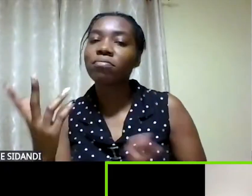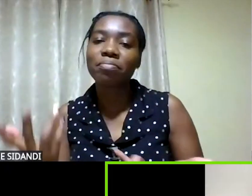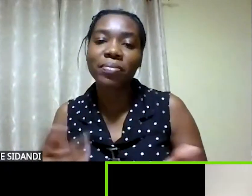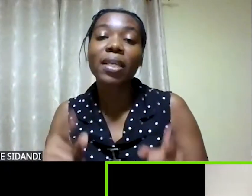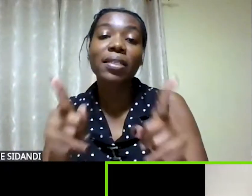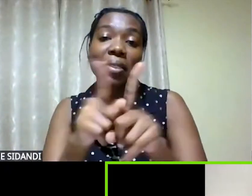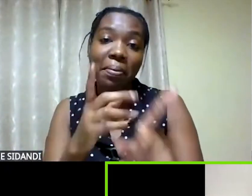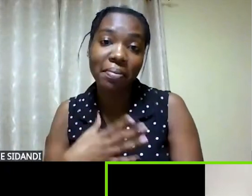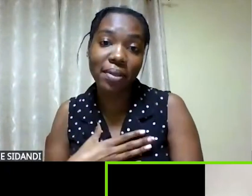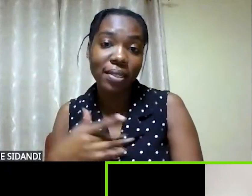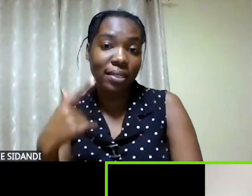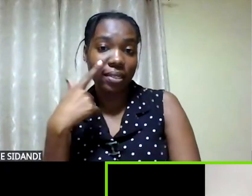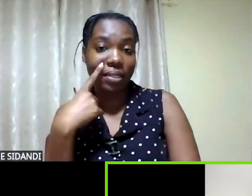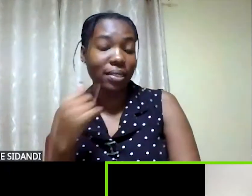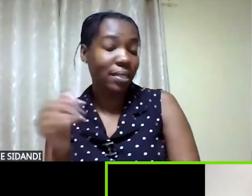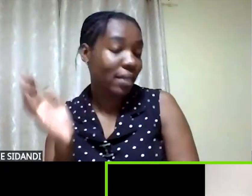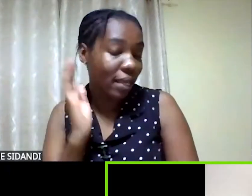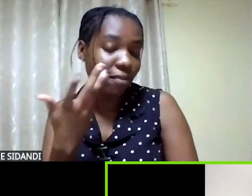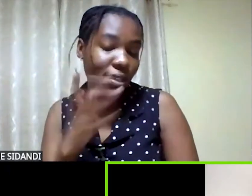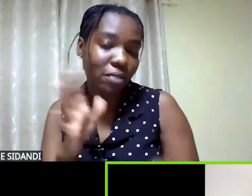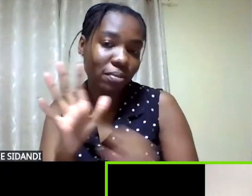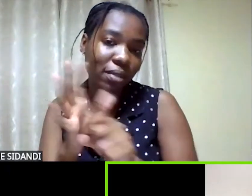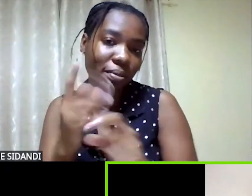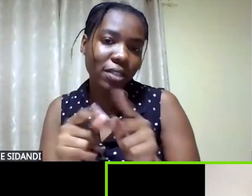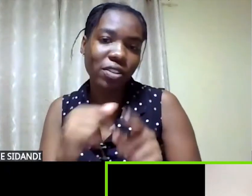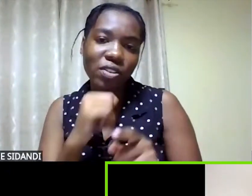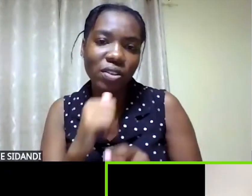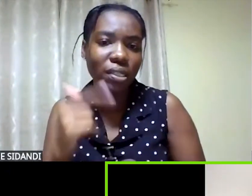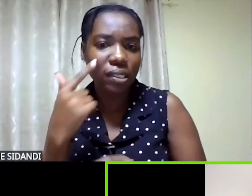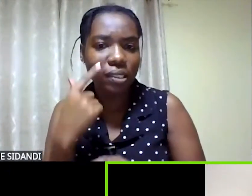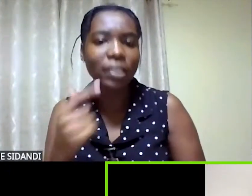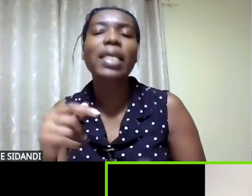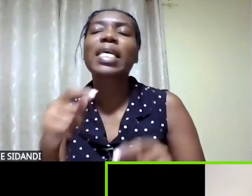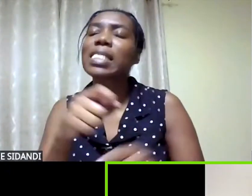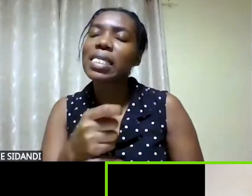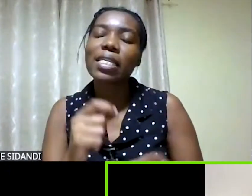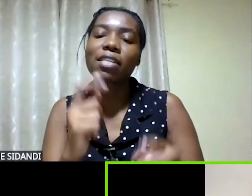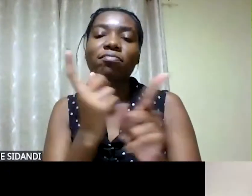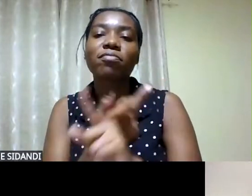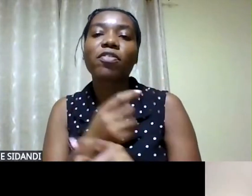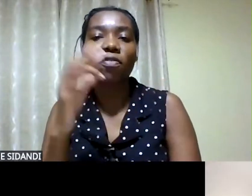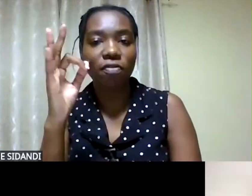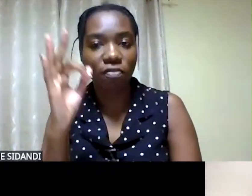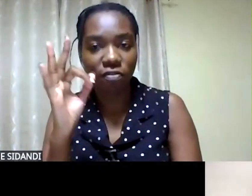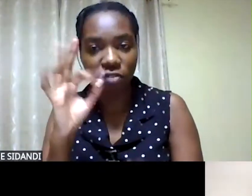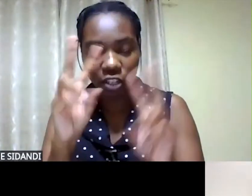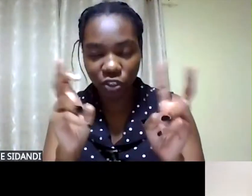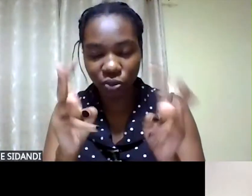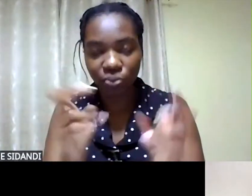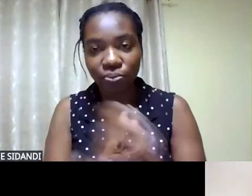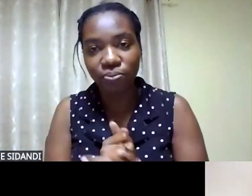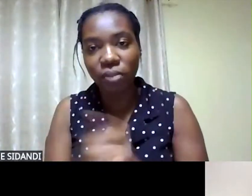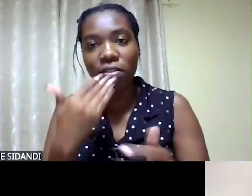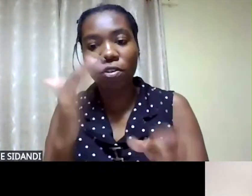seen so many, but I have not encountered key differentiating factors. Thank you so much. Thank you too. Thank you too for having